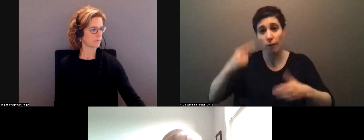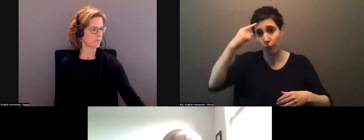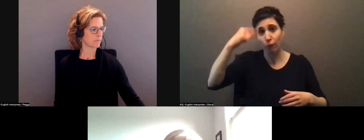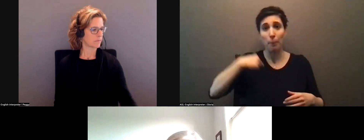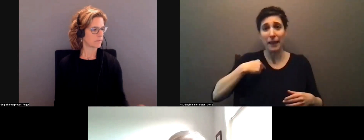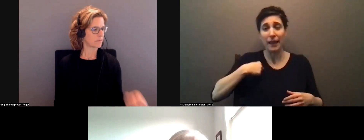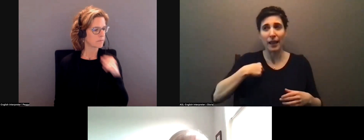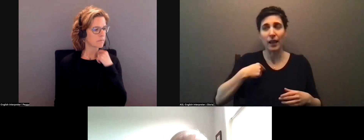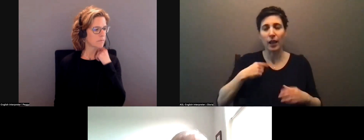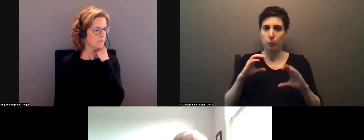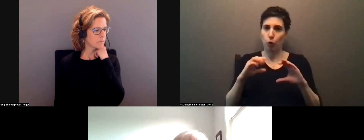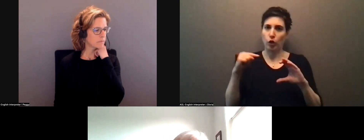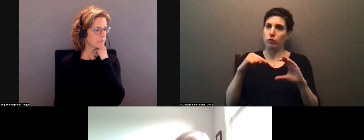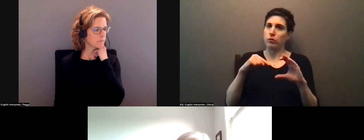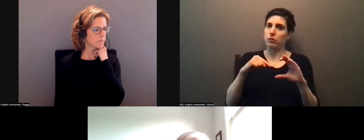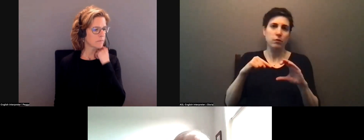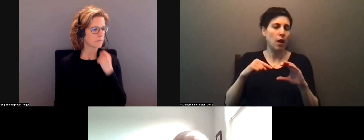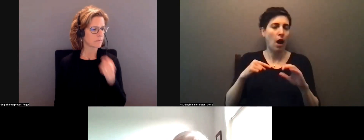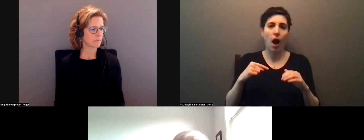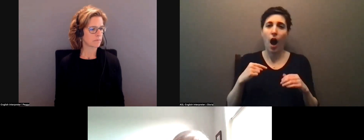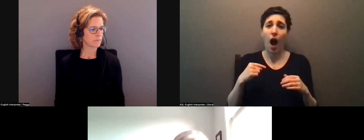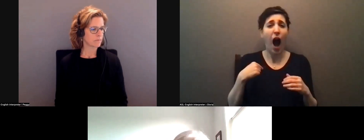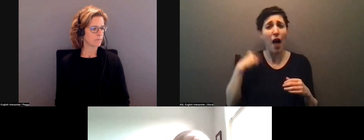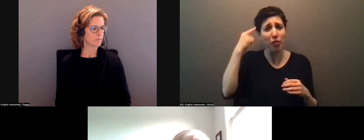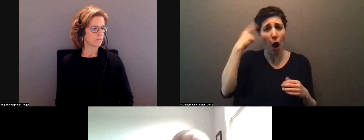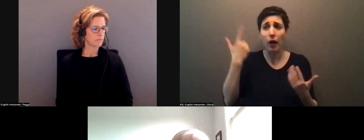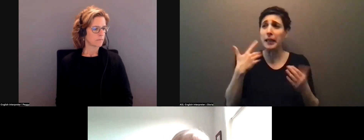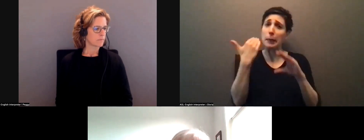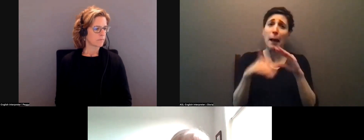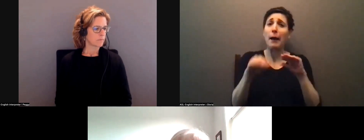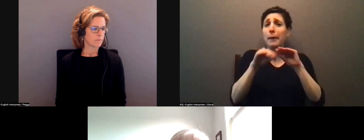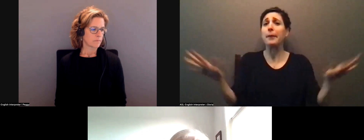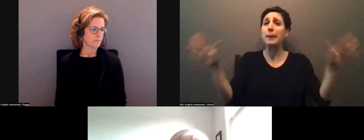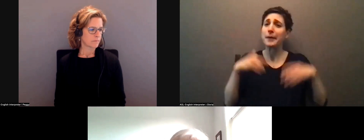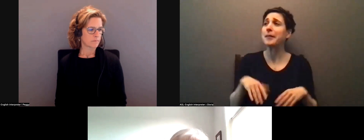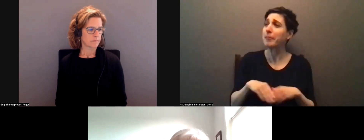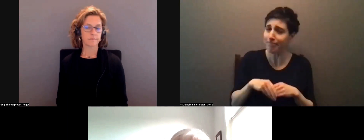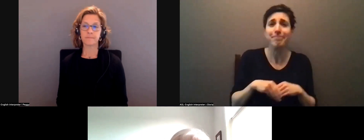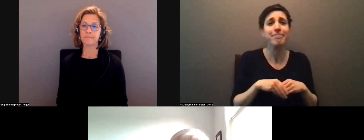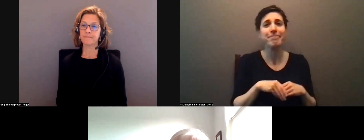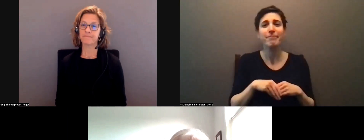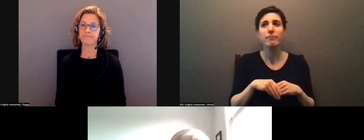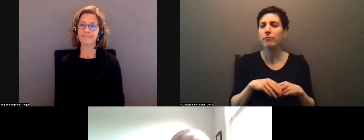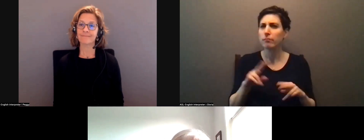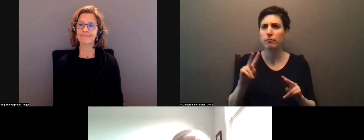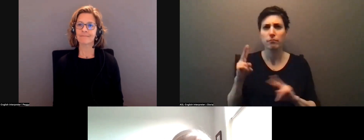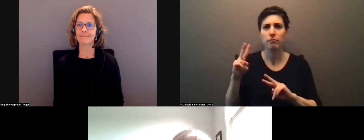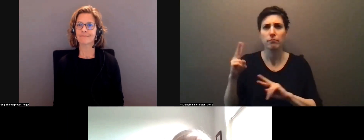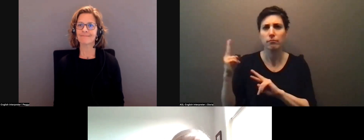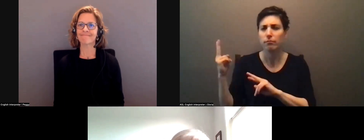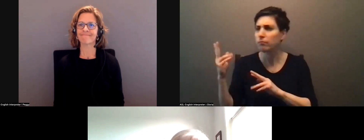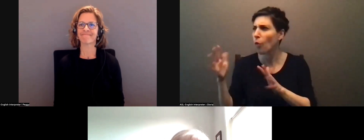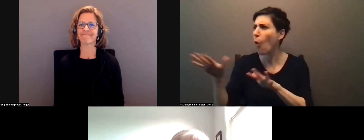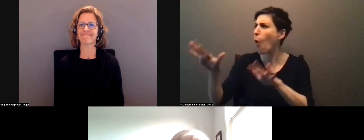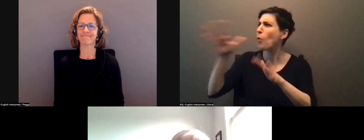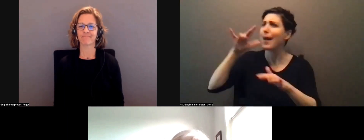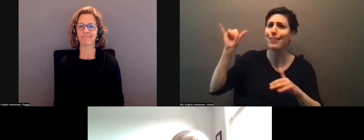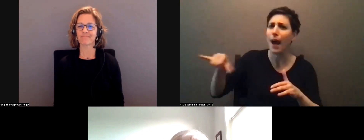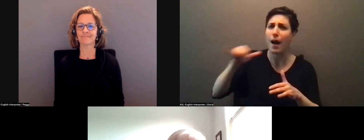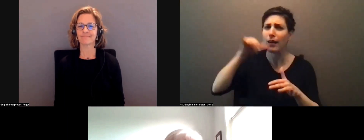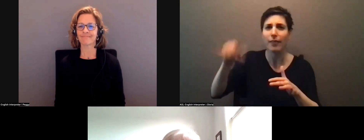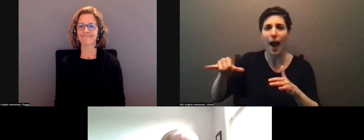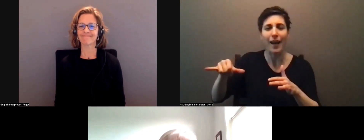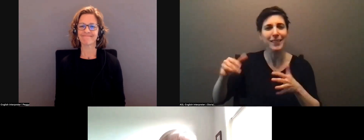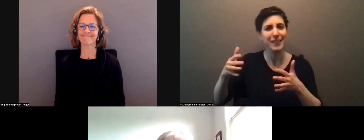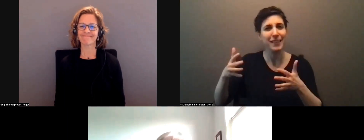was, wow, thinking we are clearly communicating sometimes is not at all what we